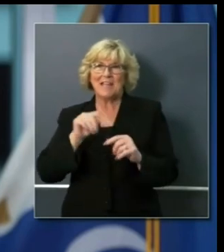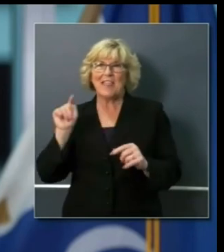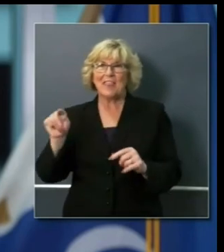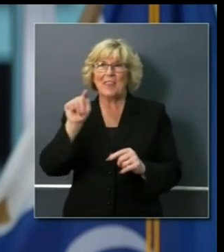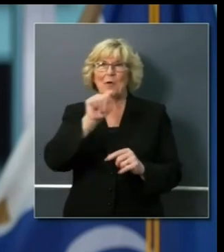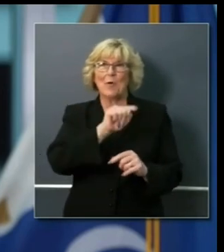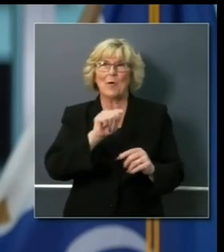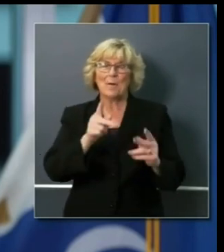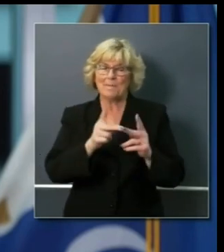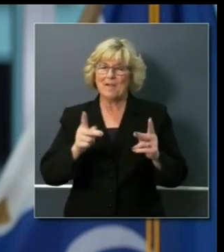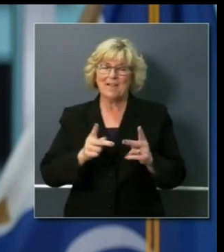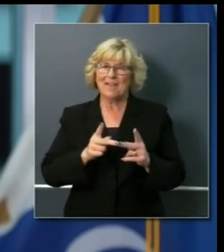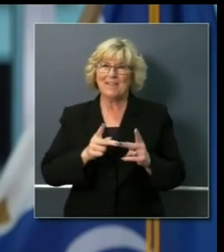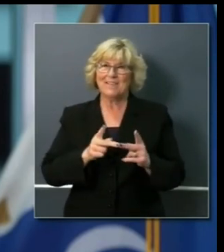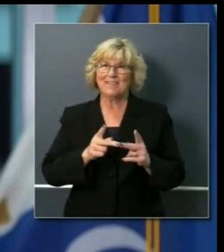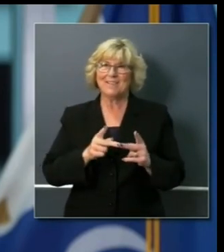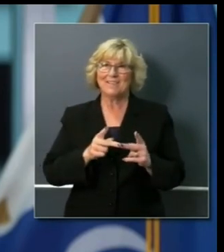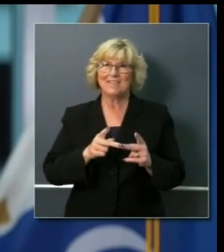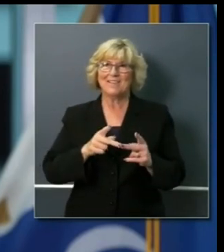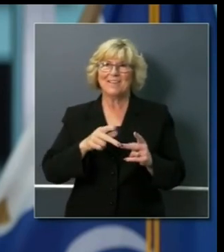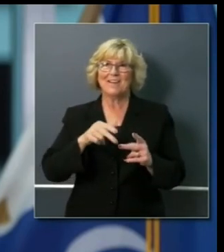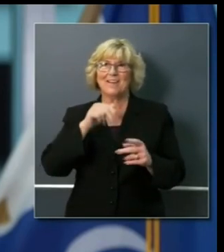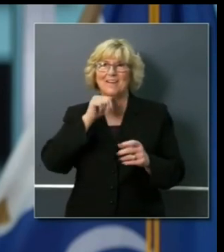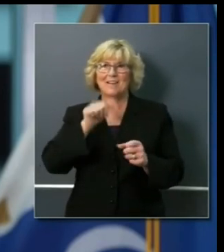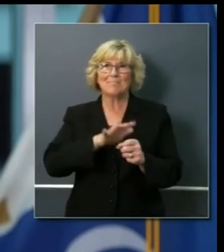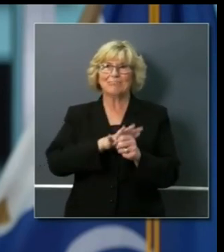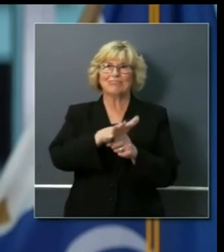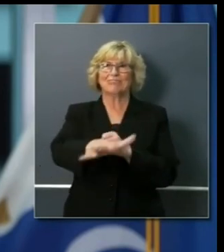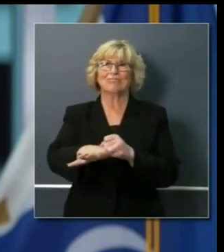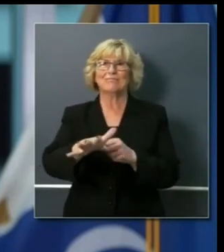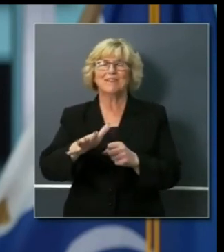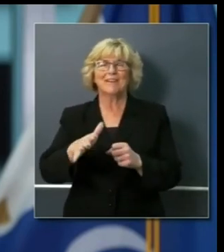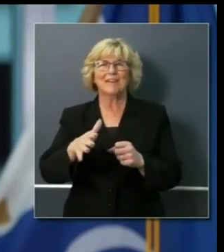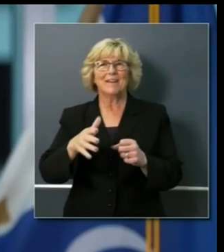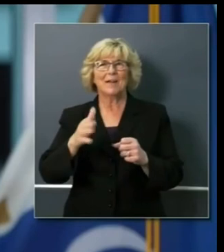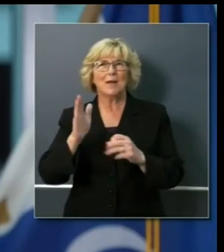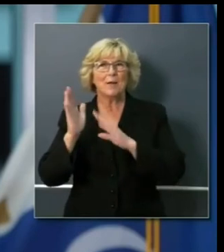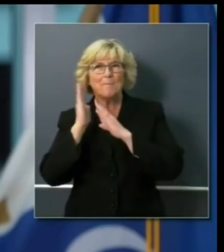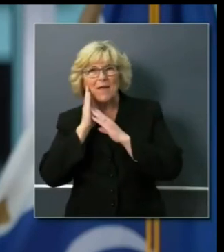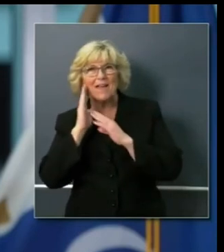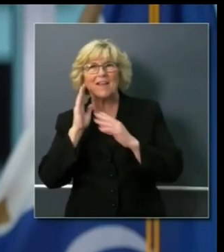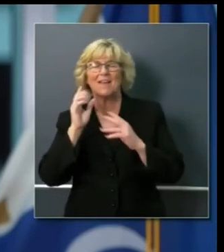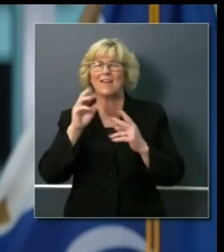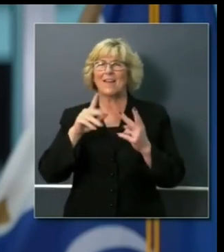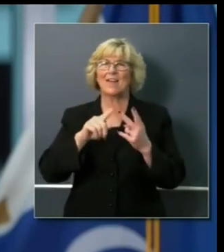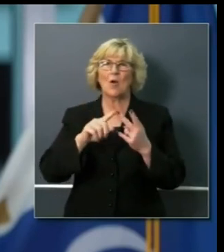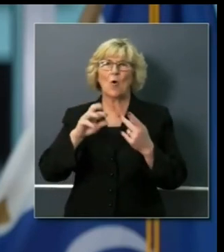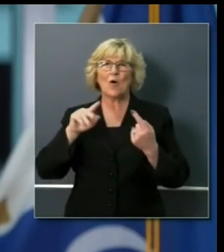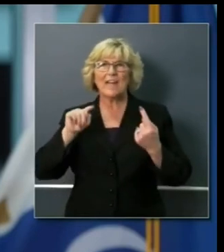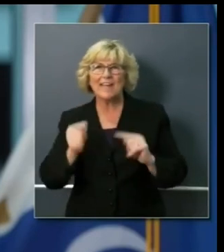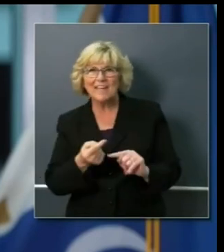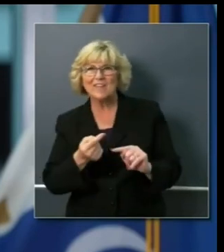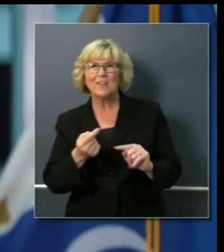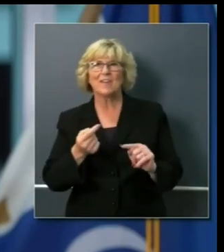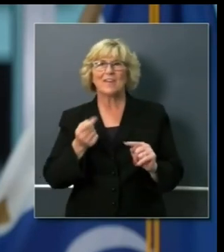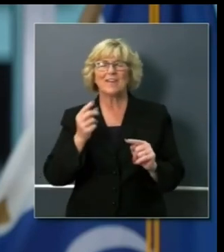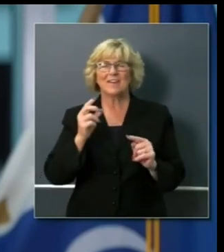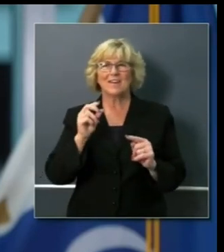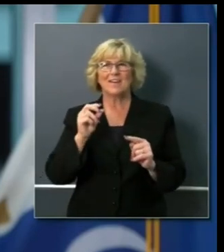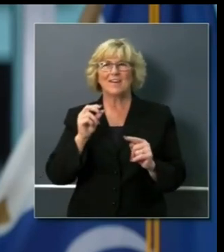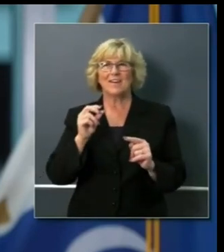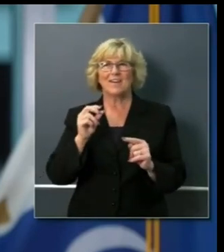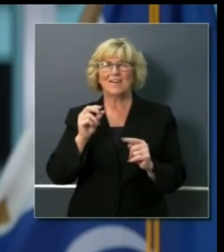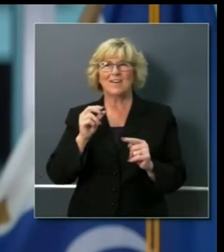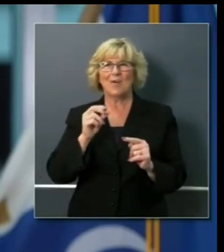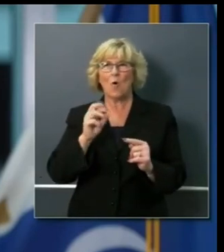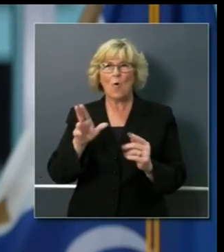the resources that many other systems do if indeed people got injured for any reasons, not just coming into contact